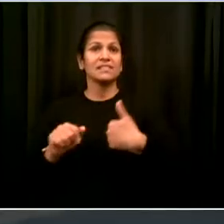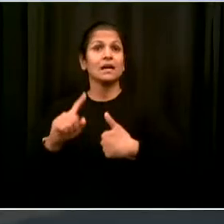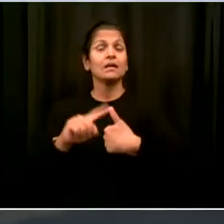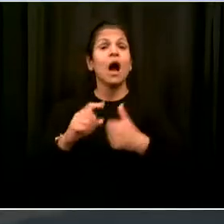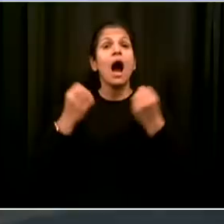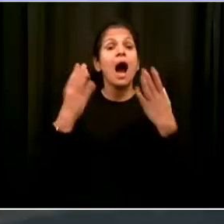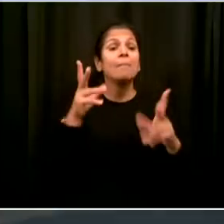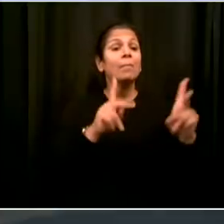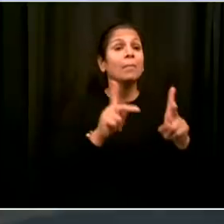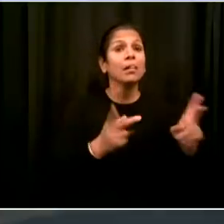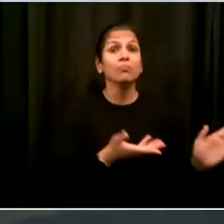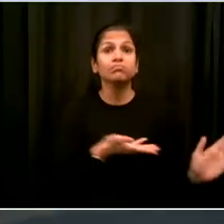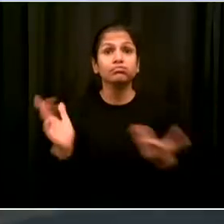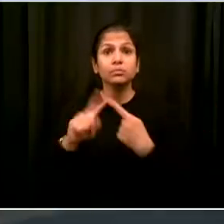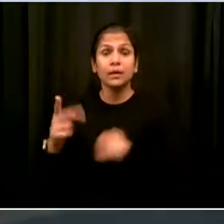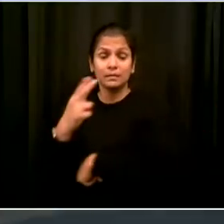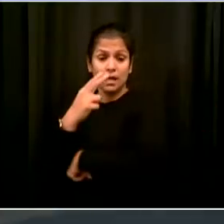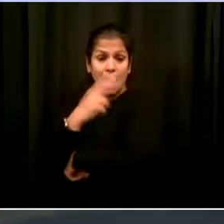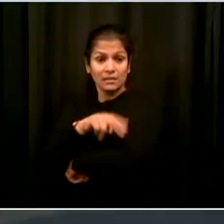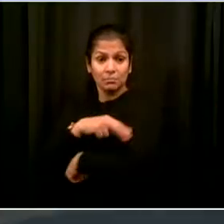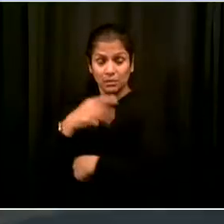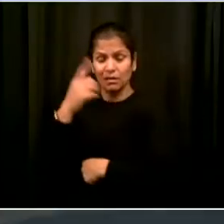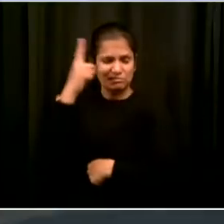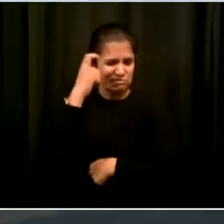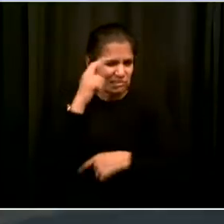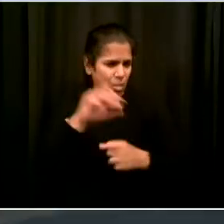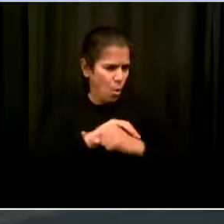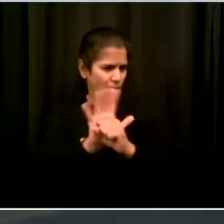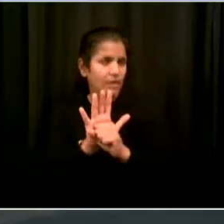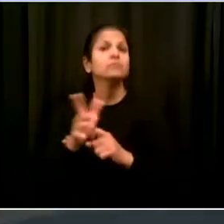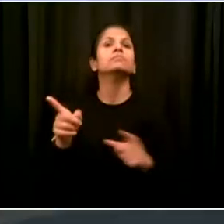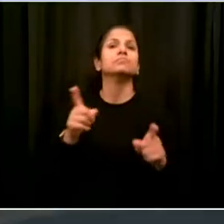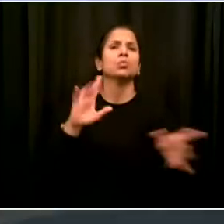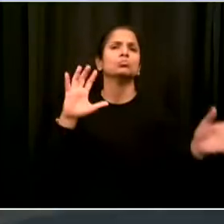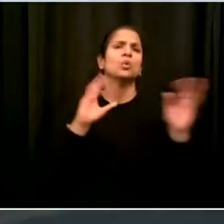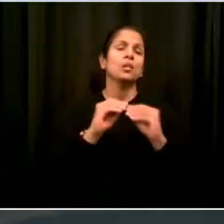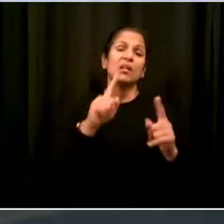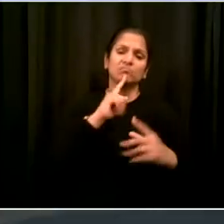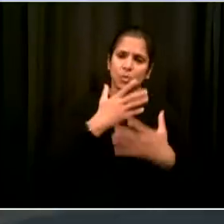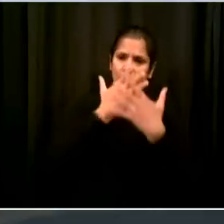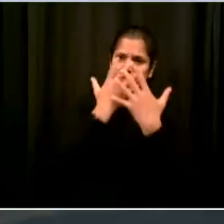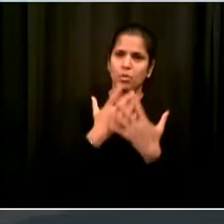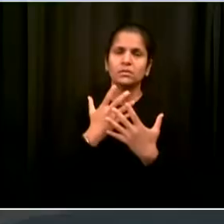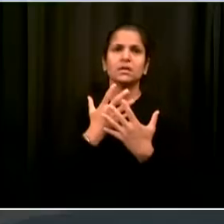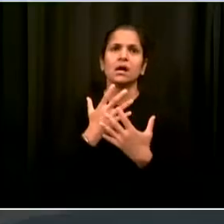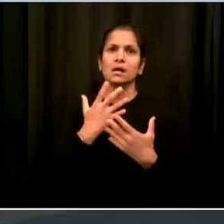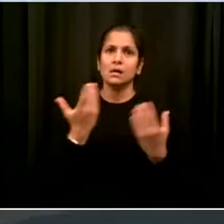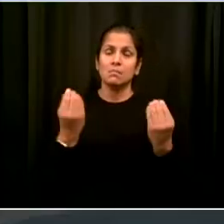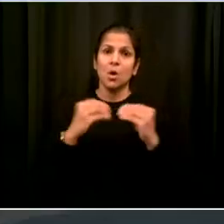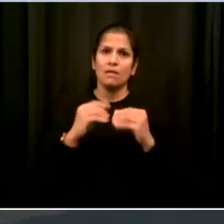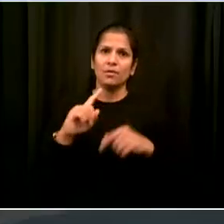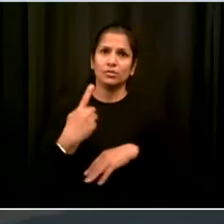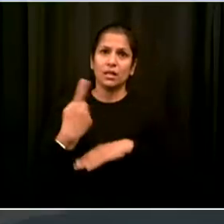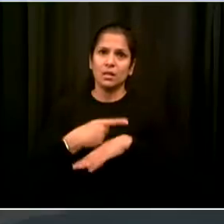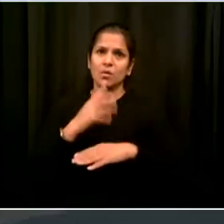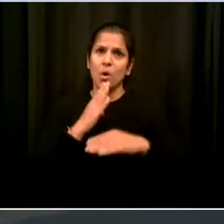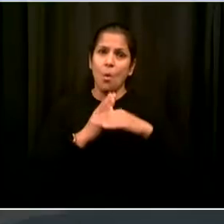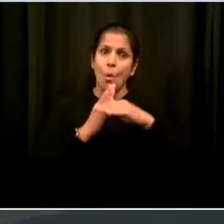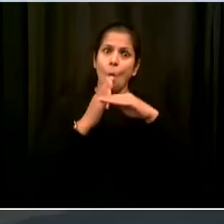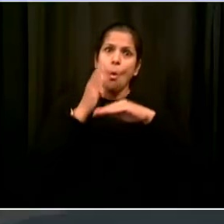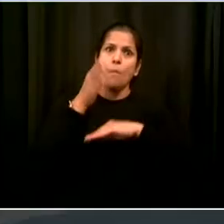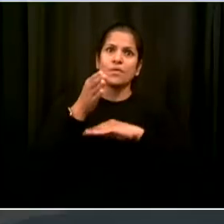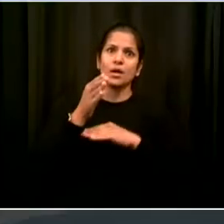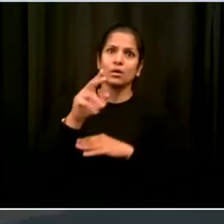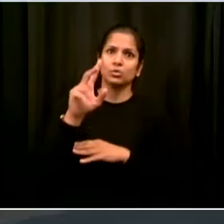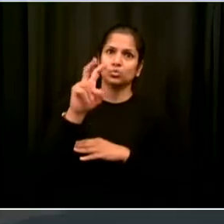for suspected COVID-19. Unfortunately, this is the first day that we've seen this number go above the threshold. 205 patients admitted now.